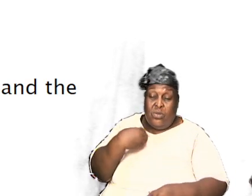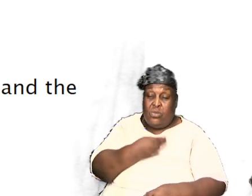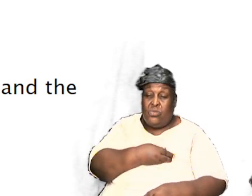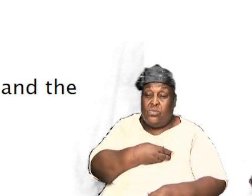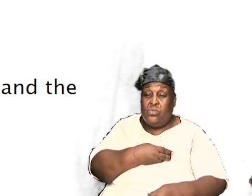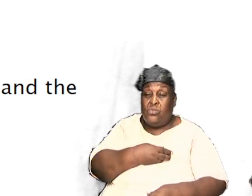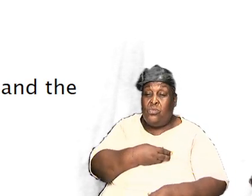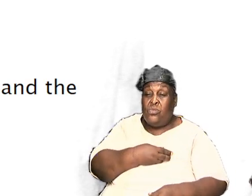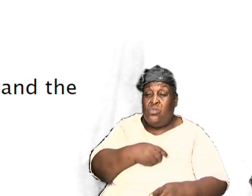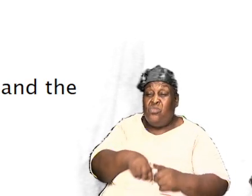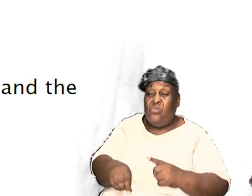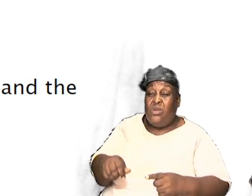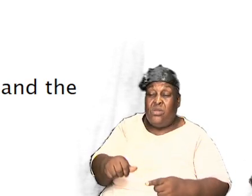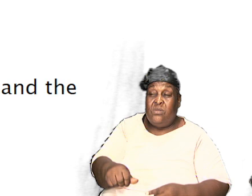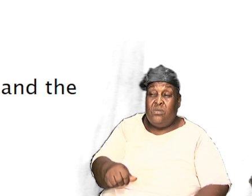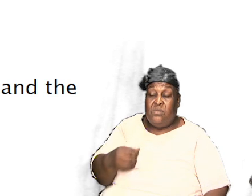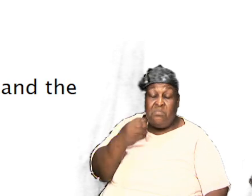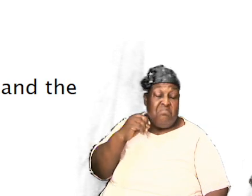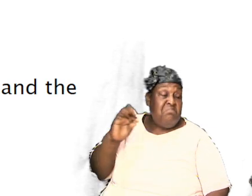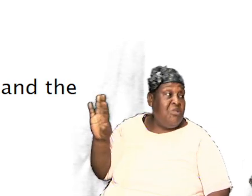But